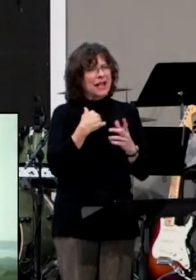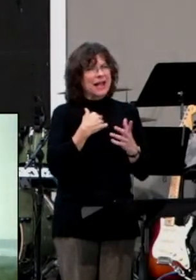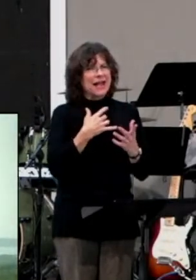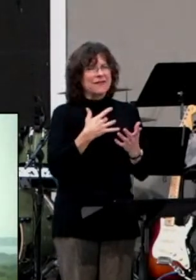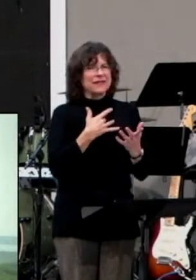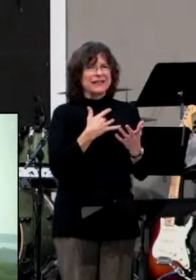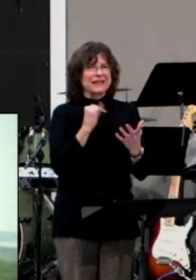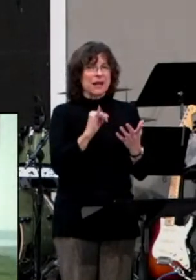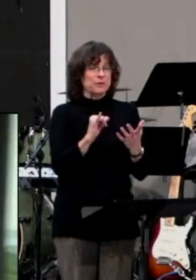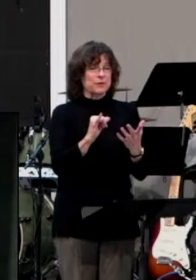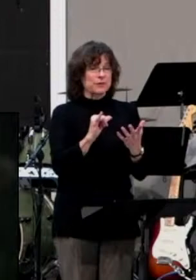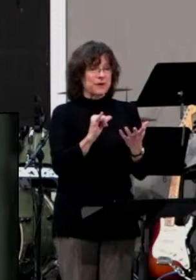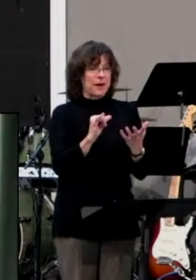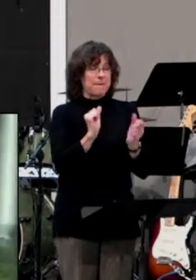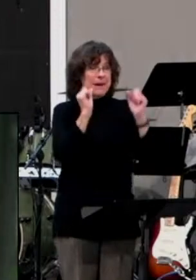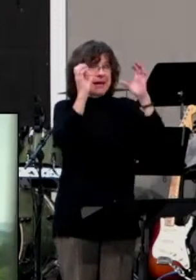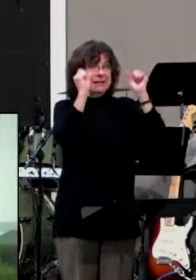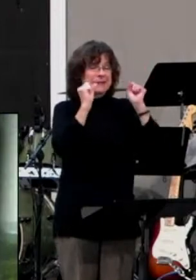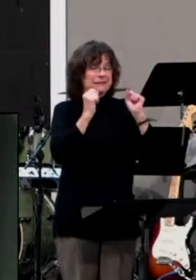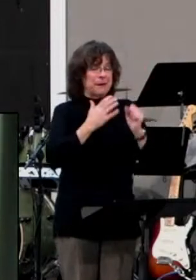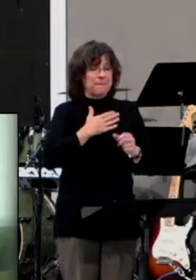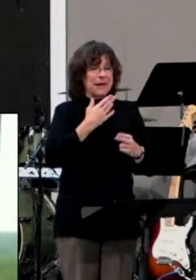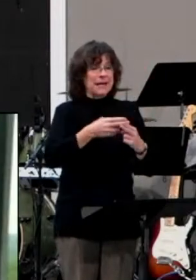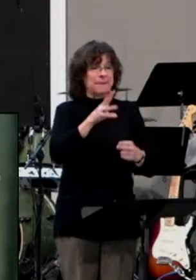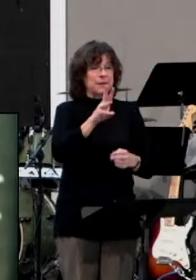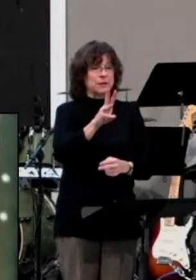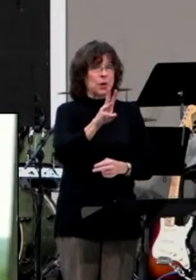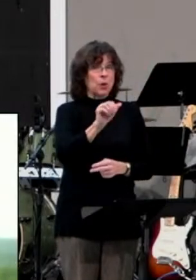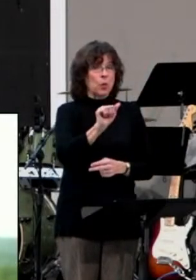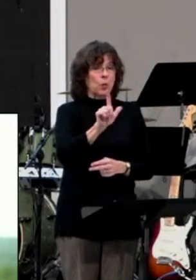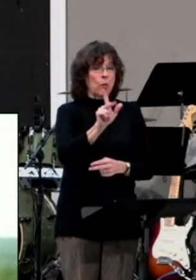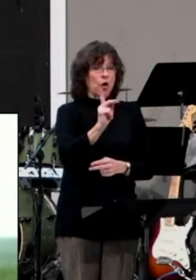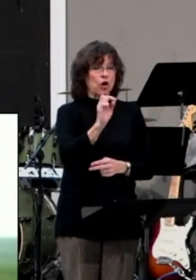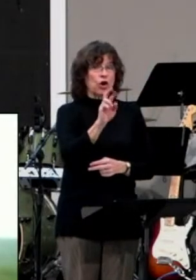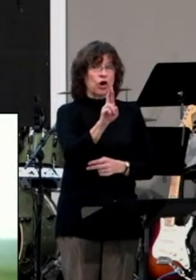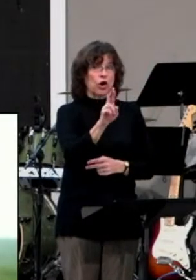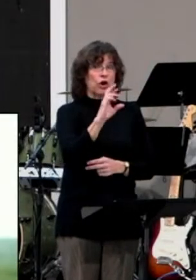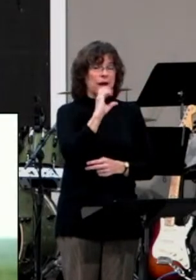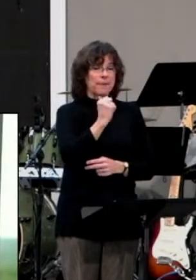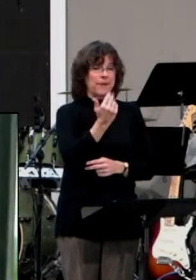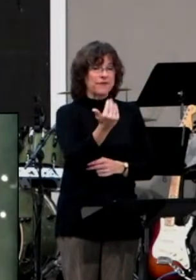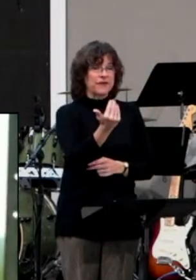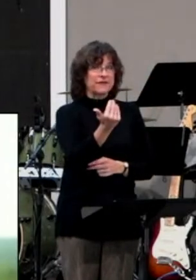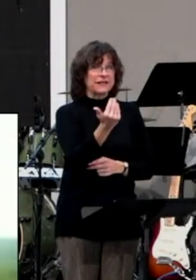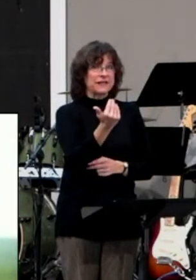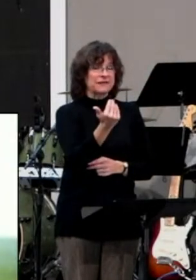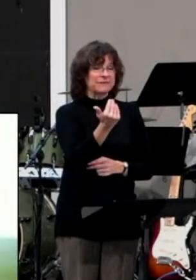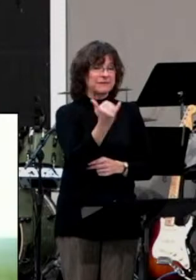amazing. My name is Walker, and I'm 15, and this is my reel.